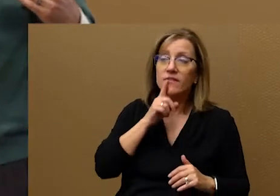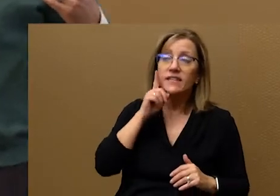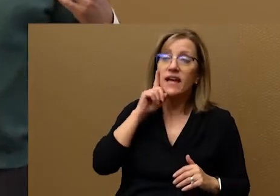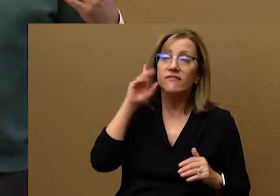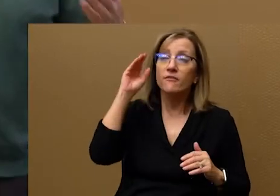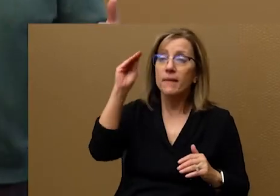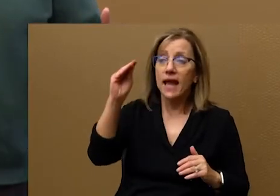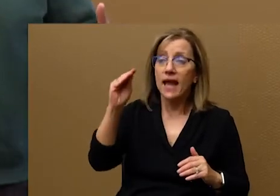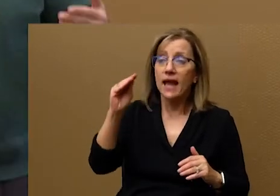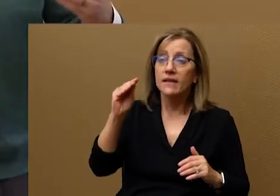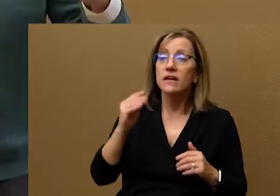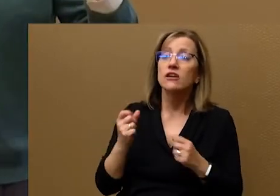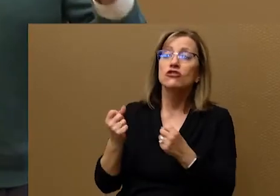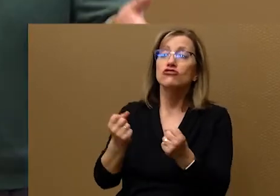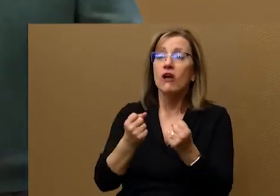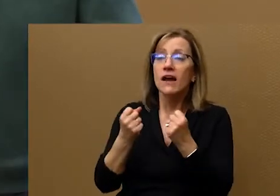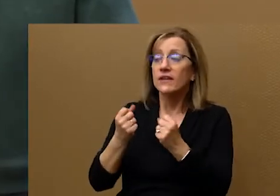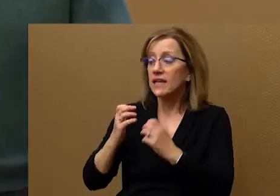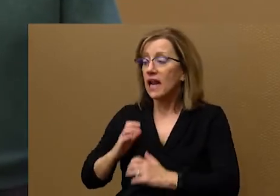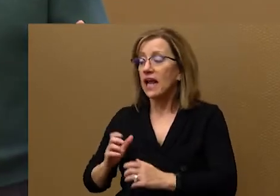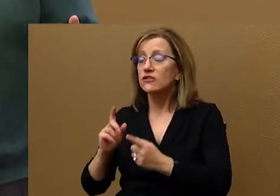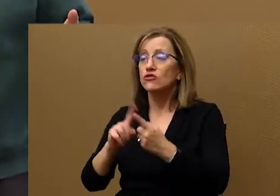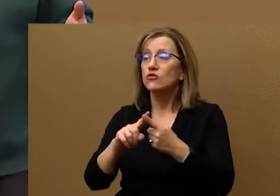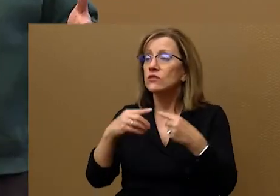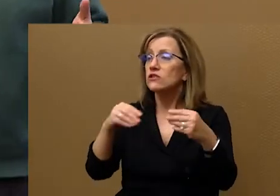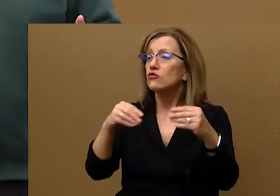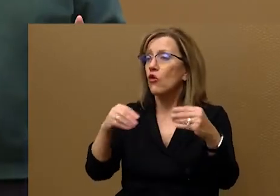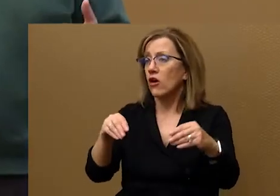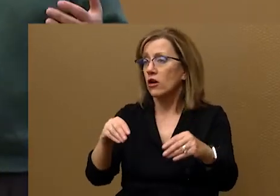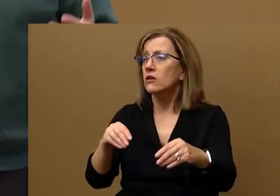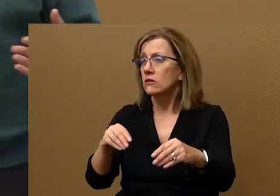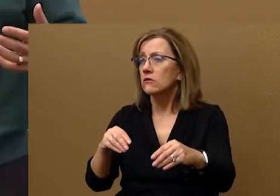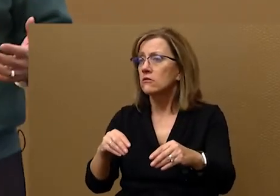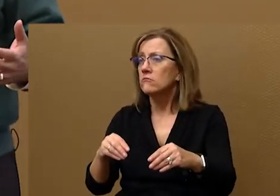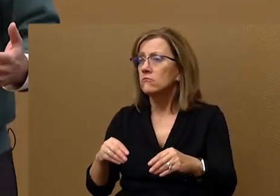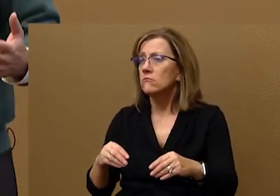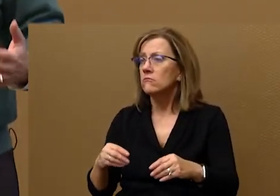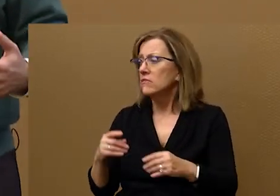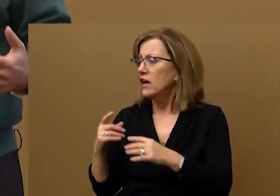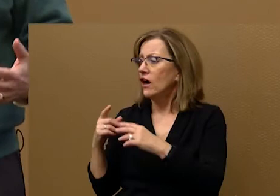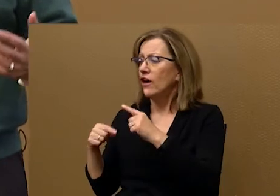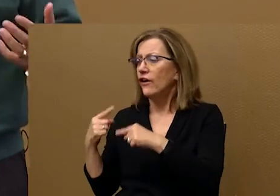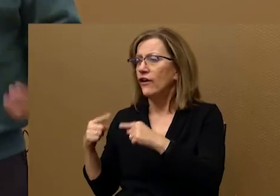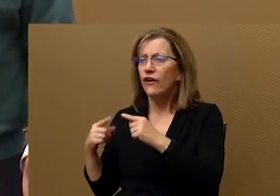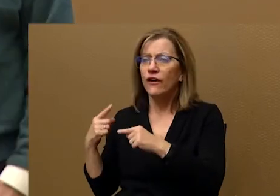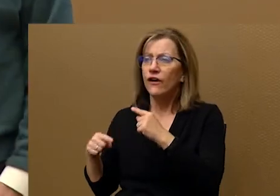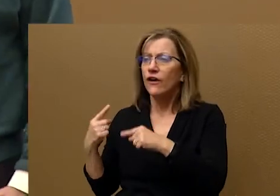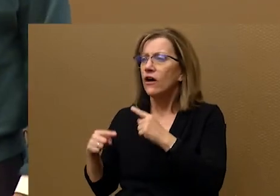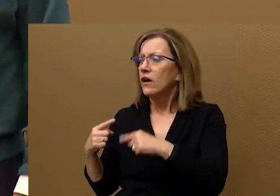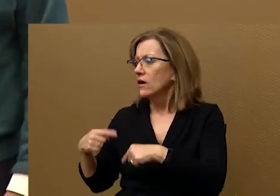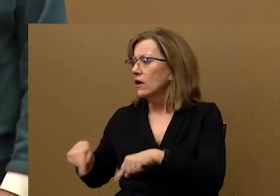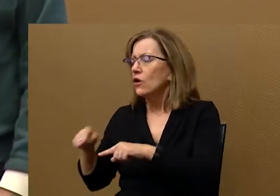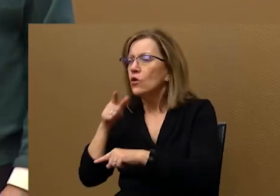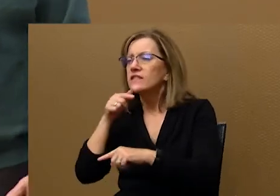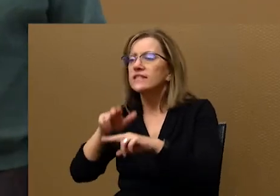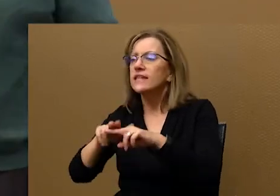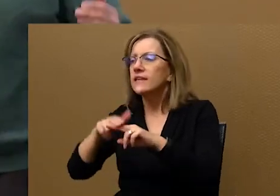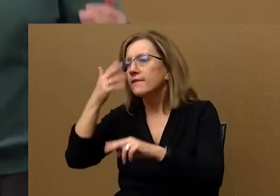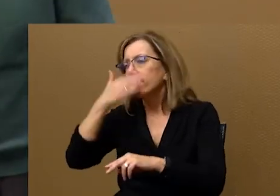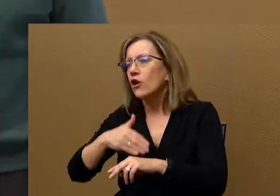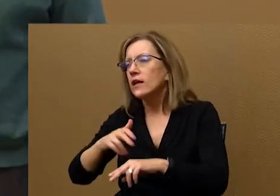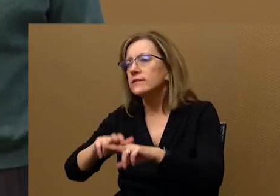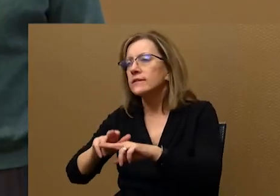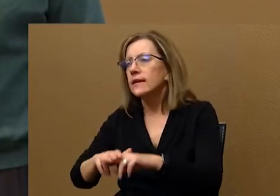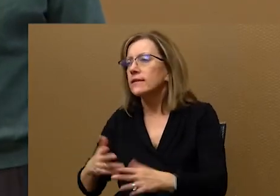driving clients to the store. What are they fighting about? Who's going to sit in the front seat? These